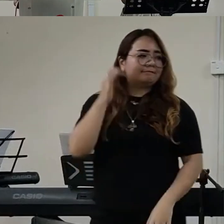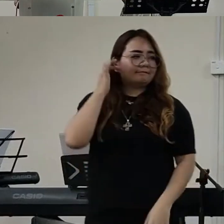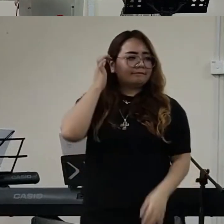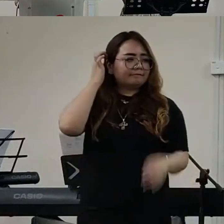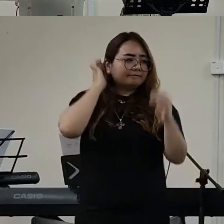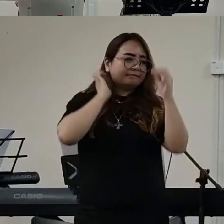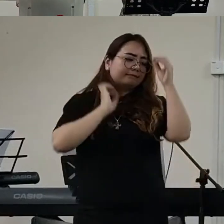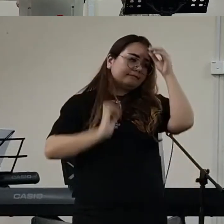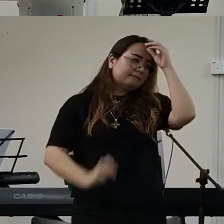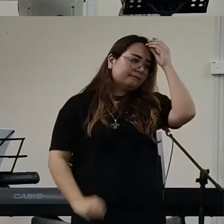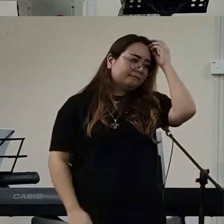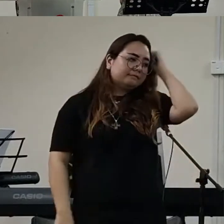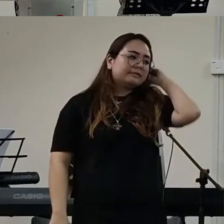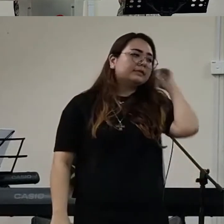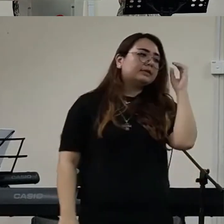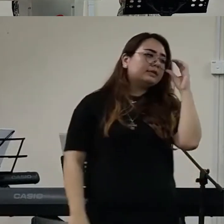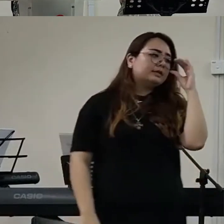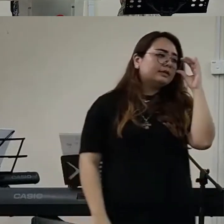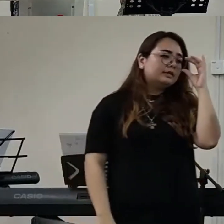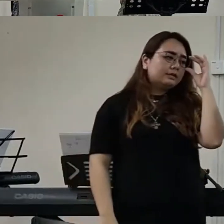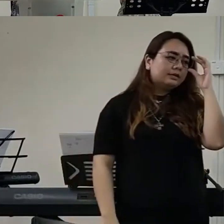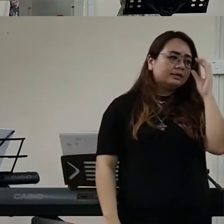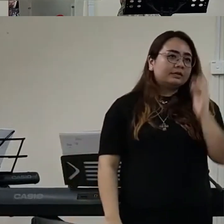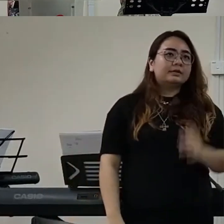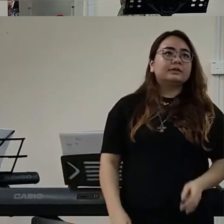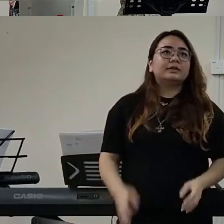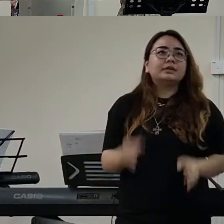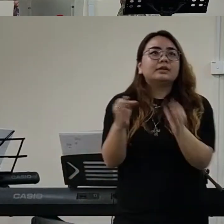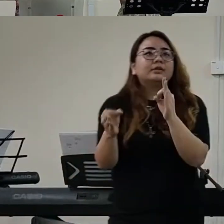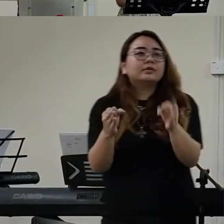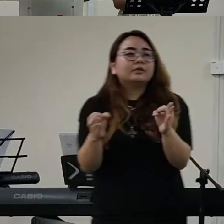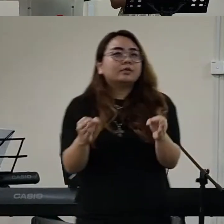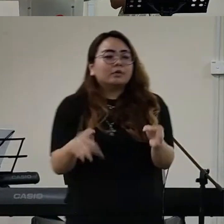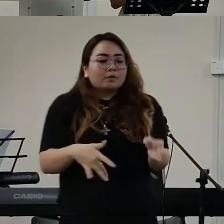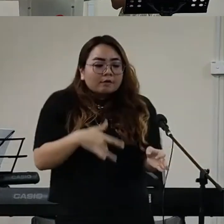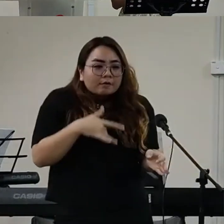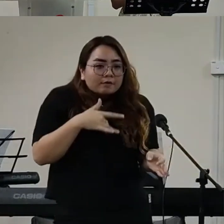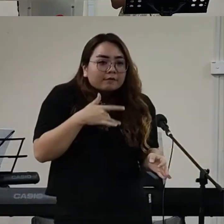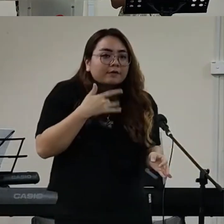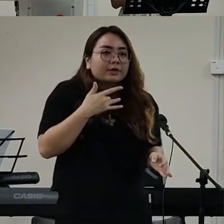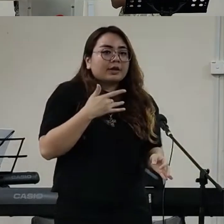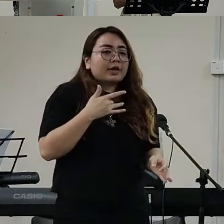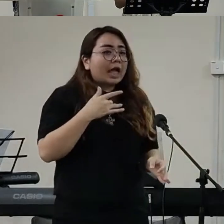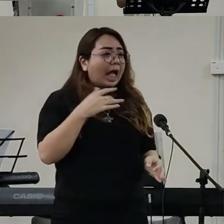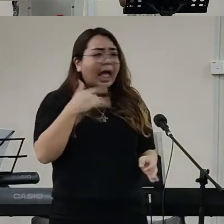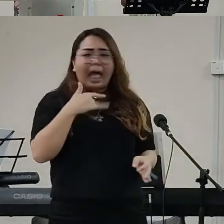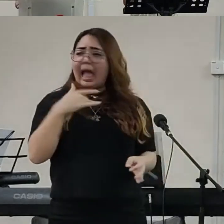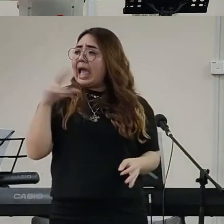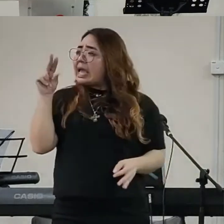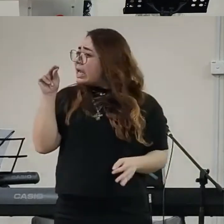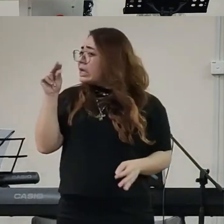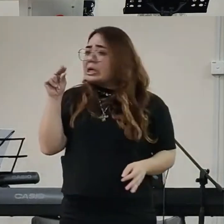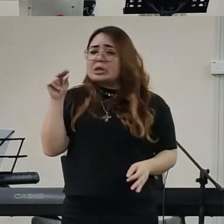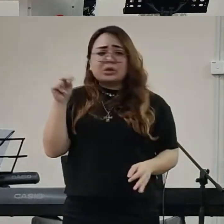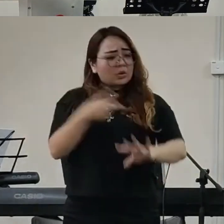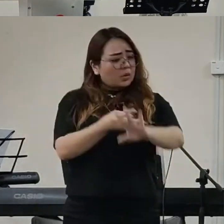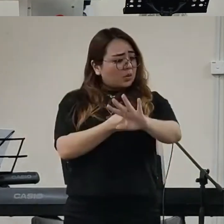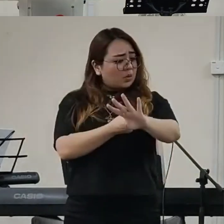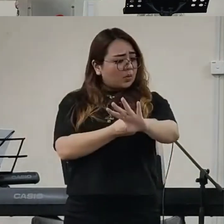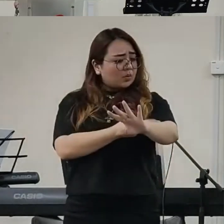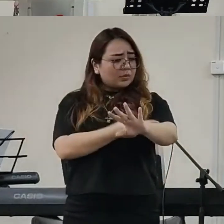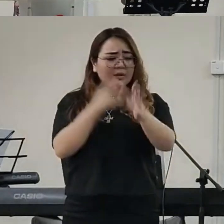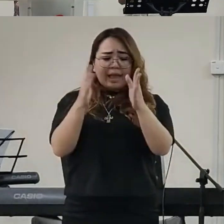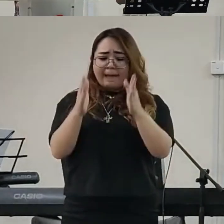to learn is that for those of you who feel, those of you like me, you feel like.I don't have a shepherd, what? Nobody is shepherding me. But